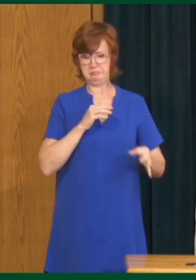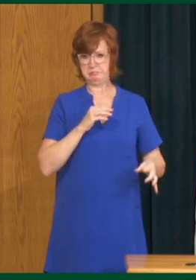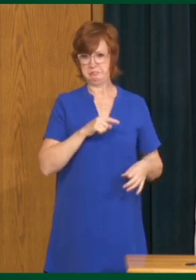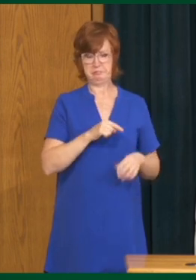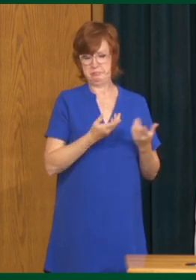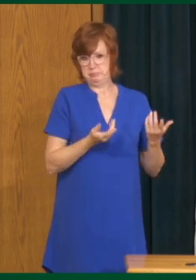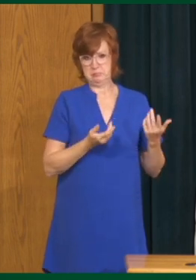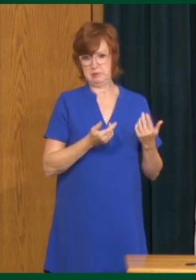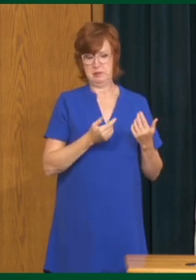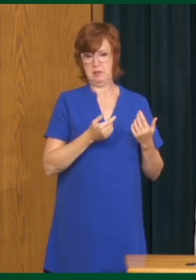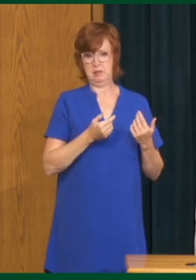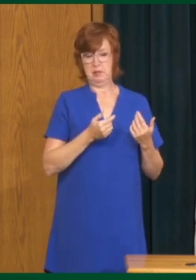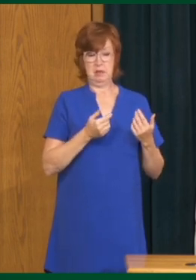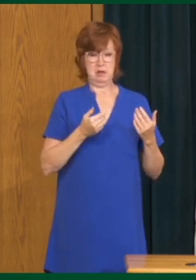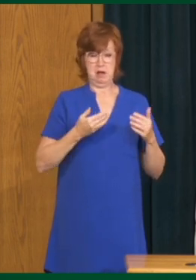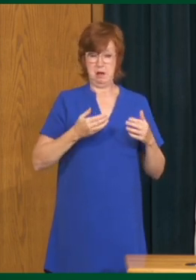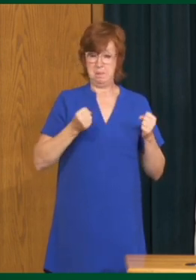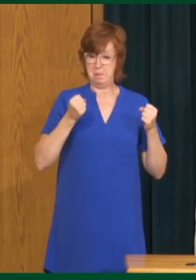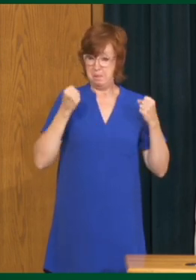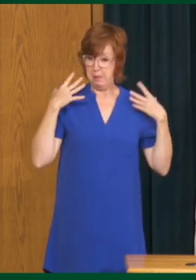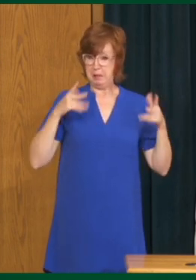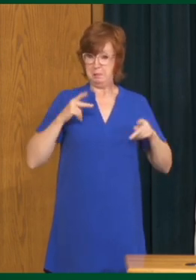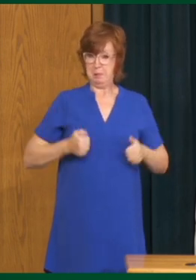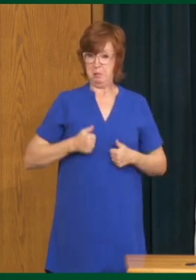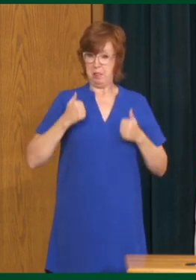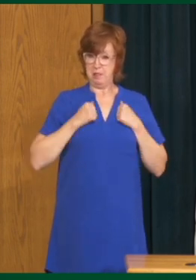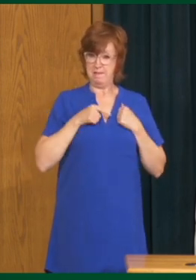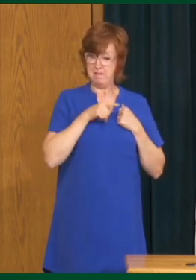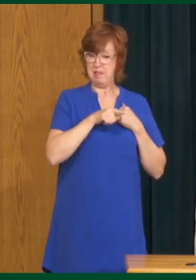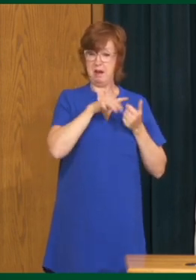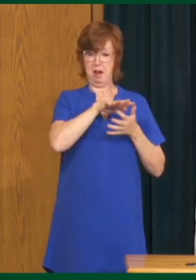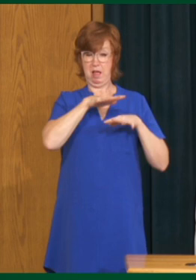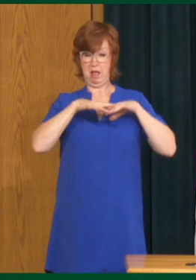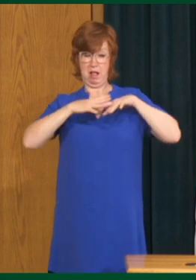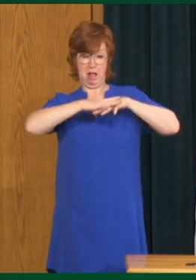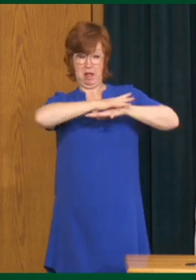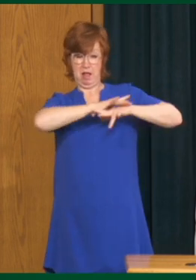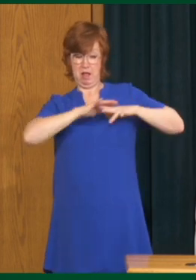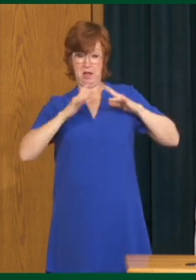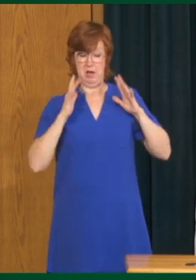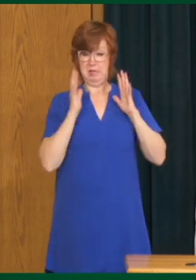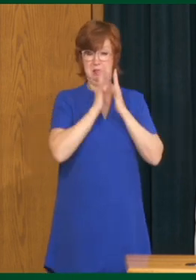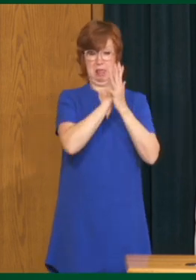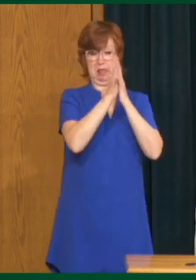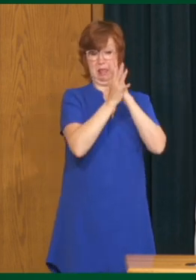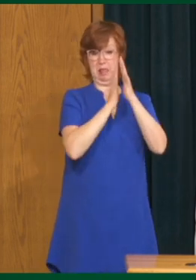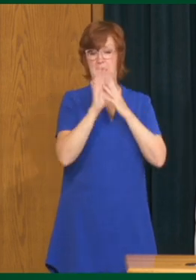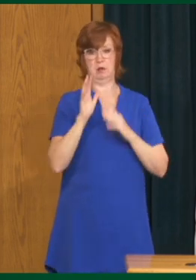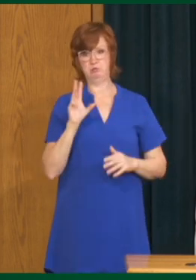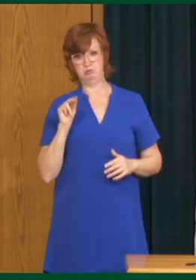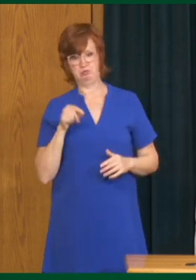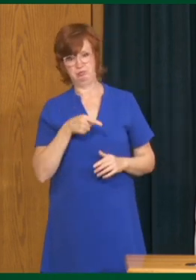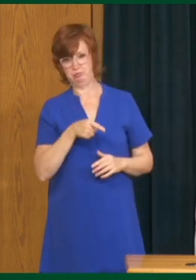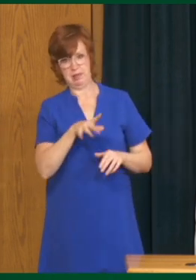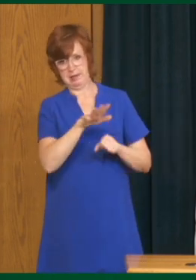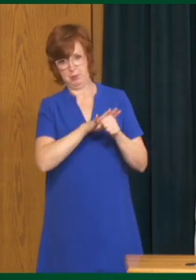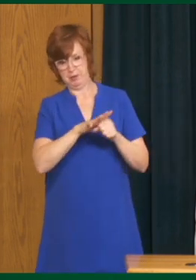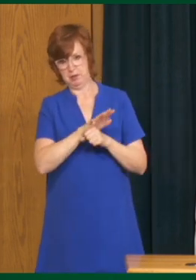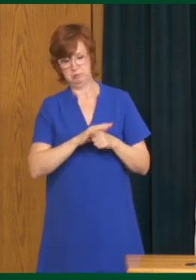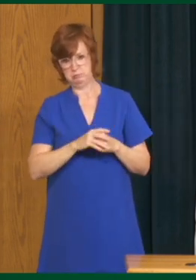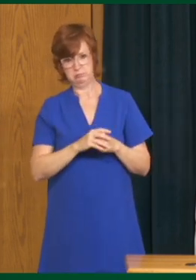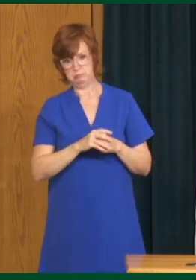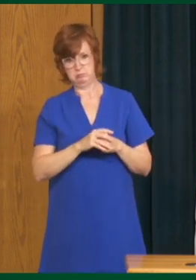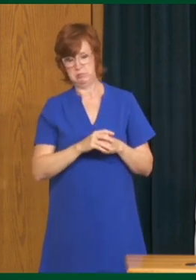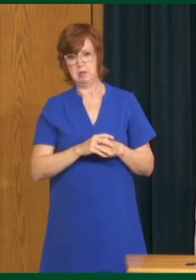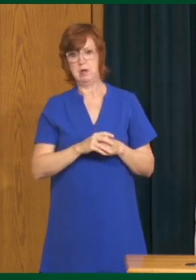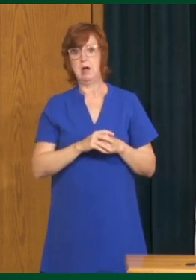8 cases that are not linked to specific communal settings, are of concern. They